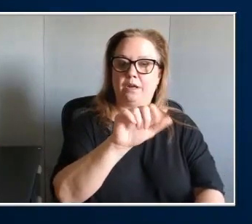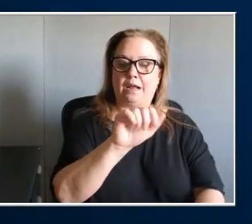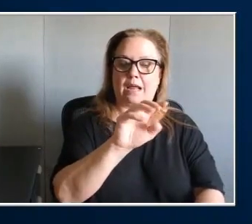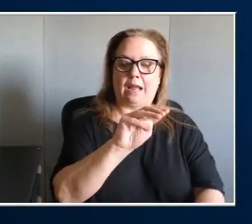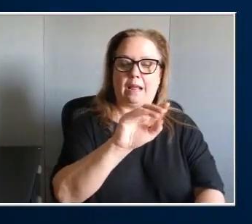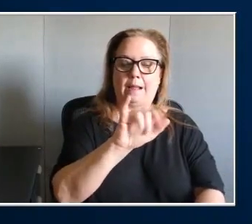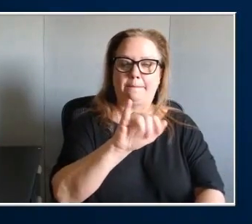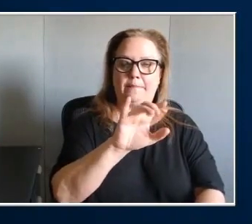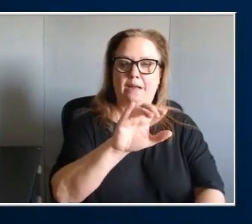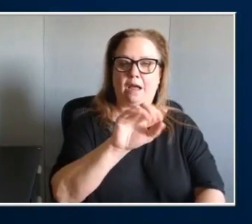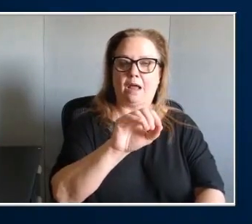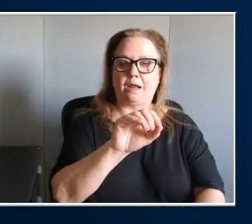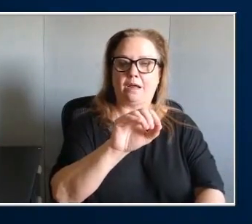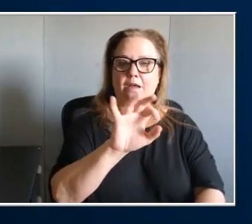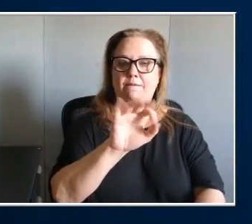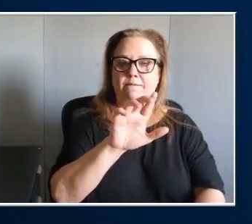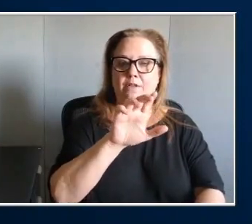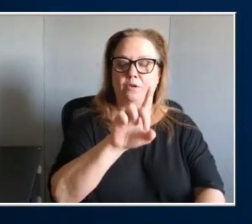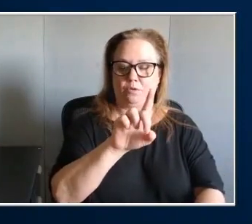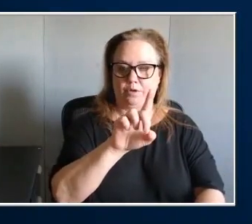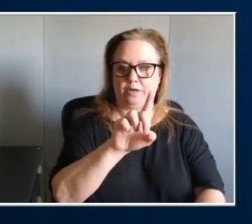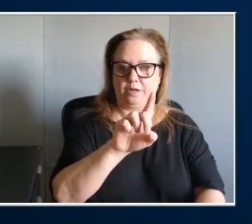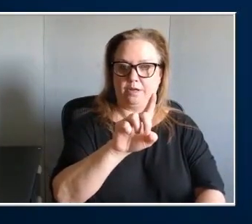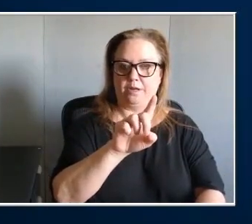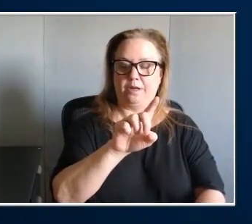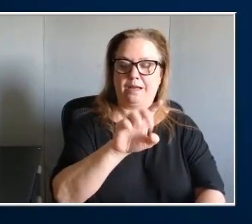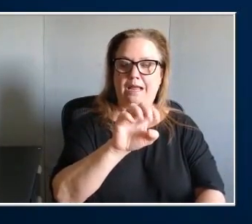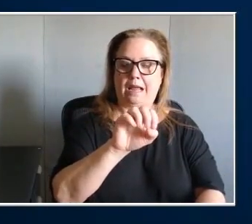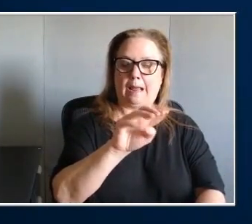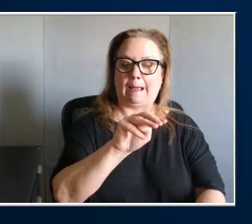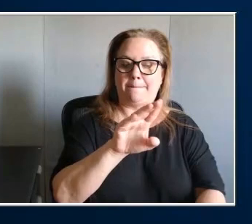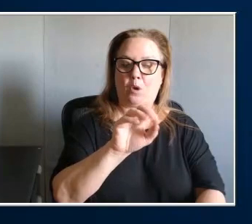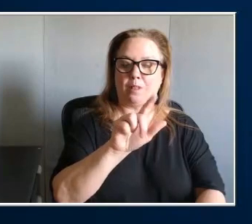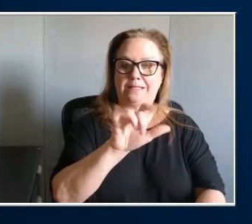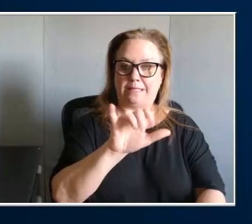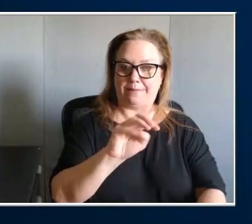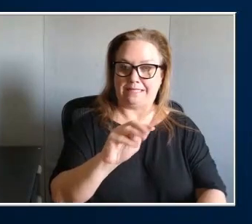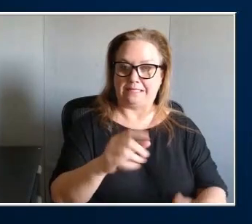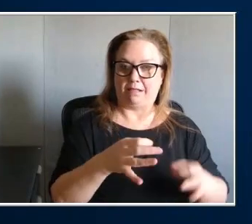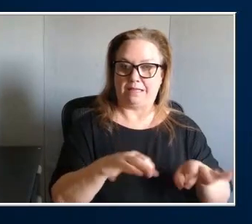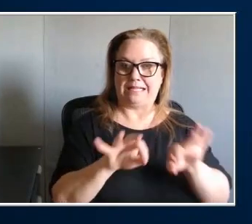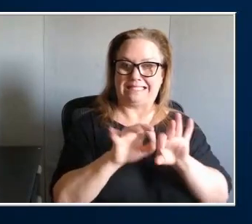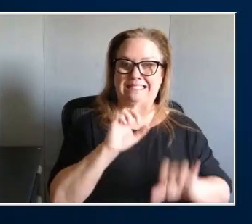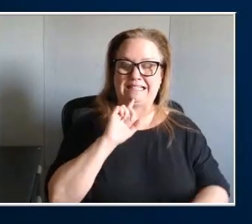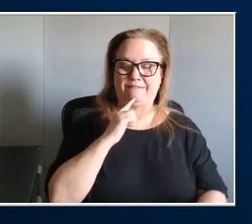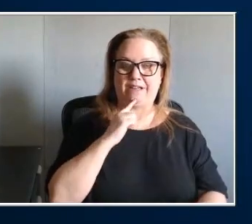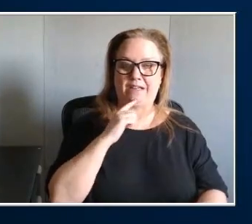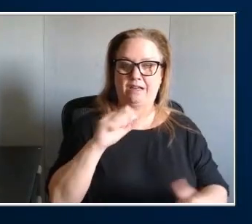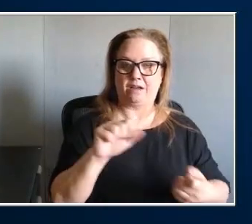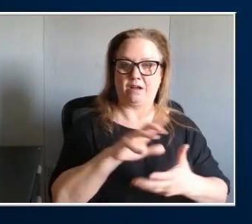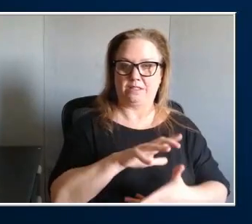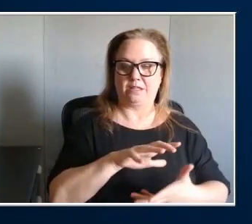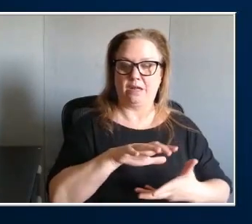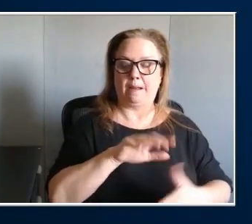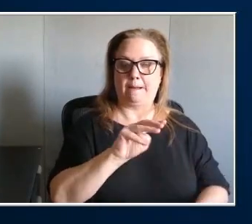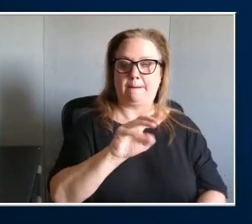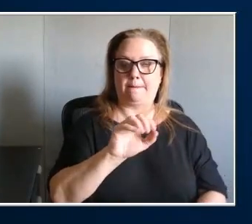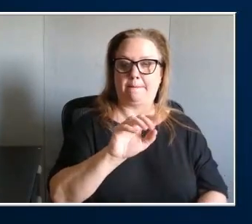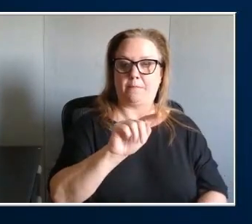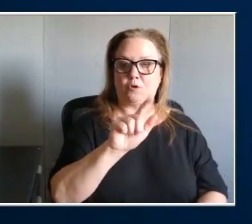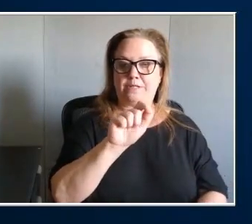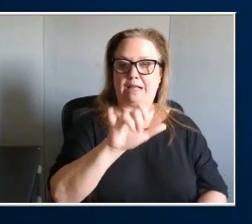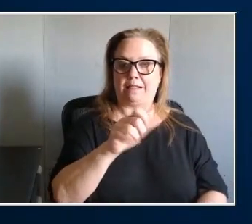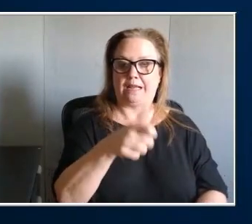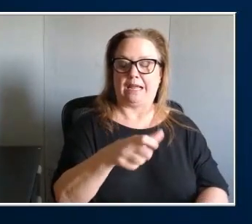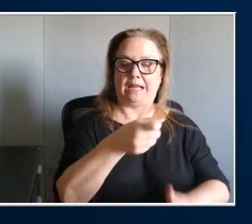fluid embolism. Yen would like to know if it's still a significant cause of maternal mortality, and are there any